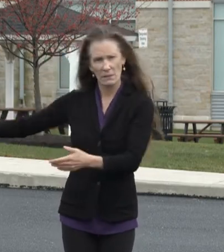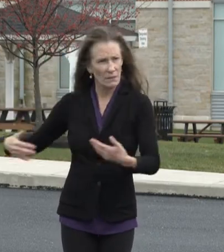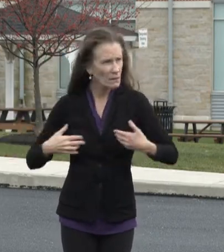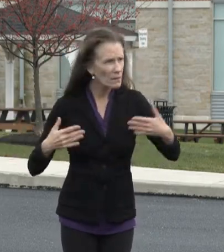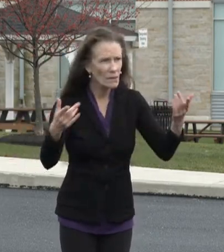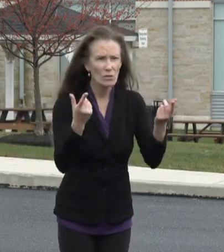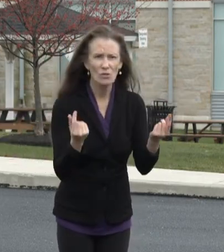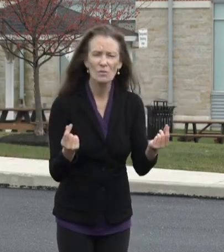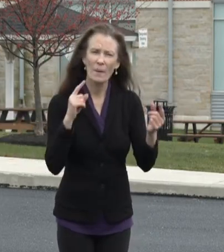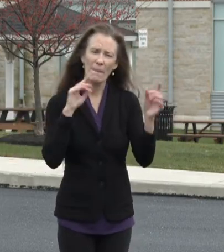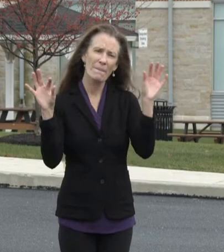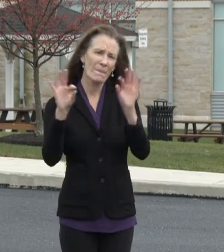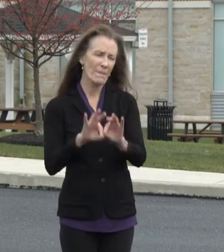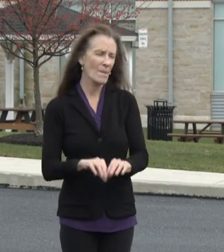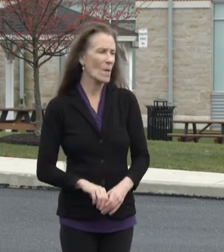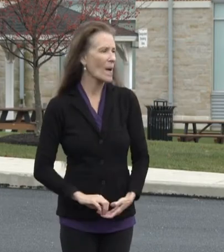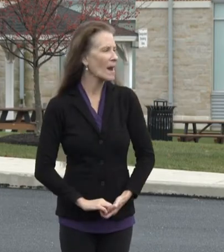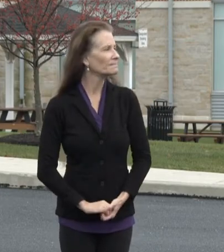Secretary Levine.